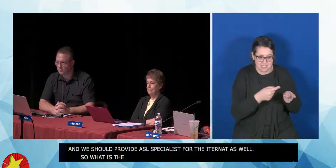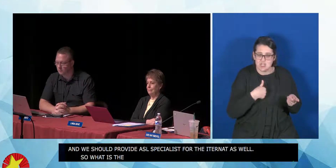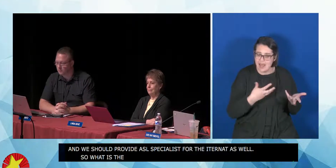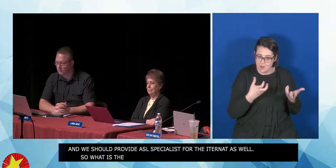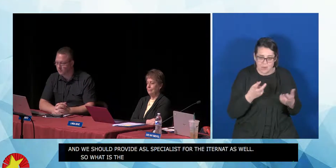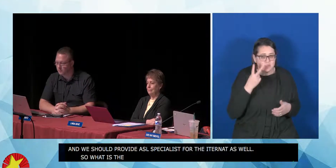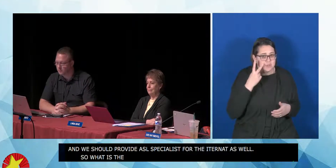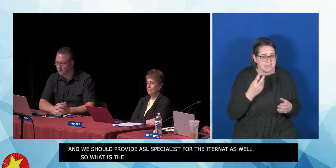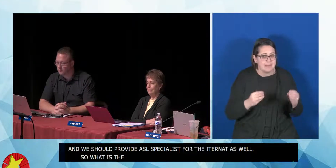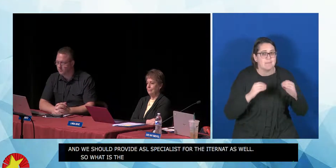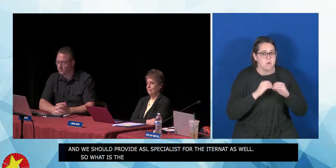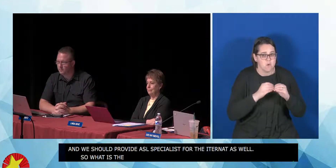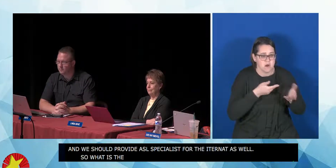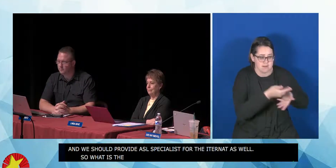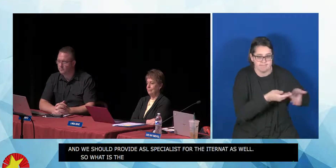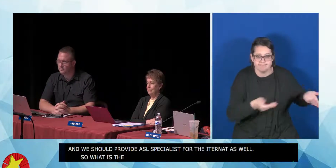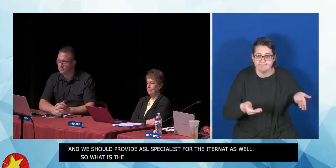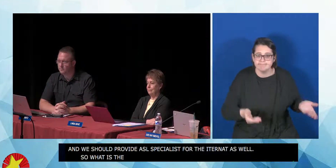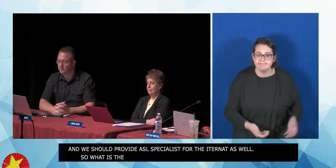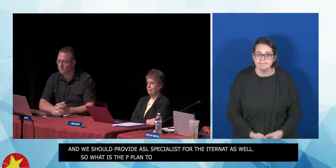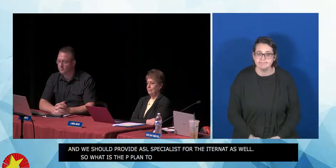increase.